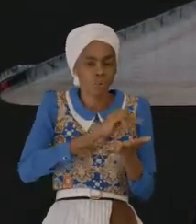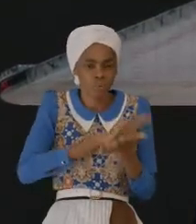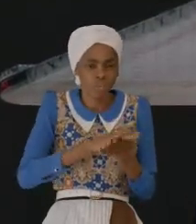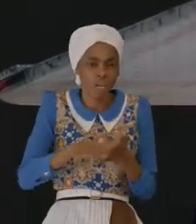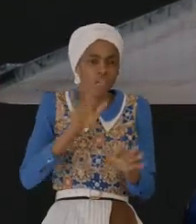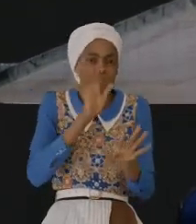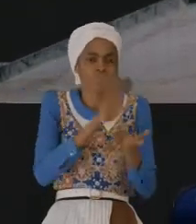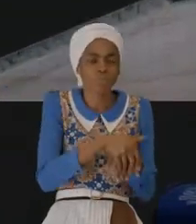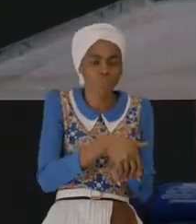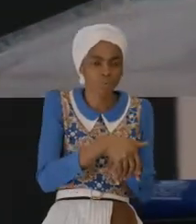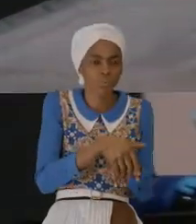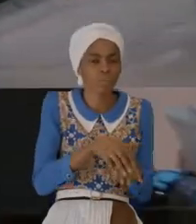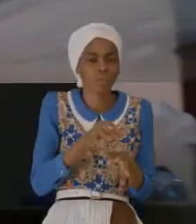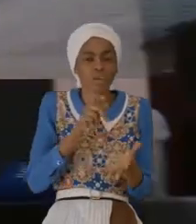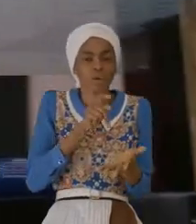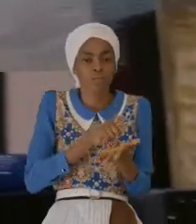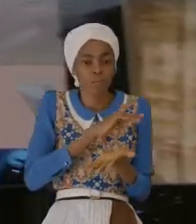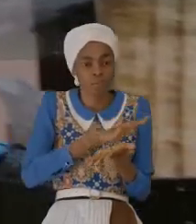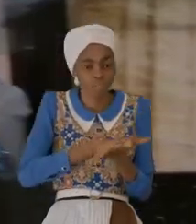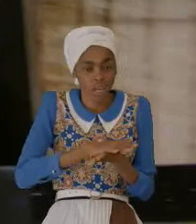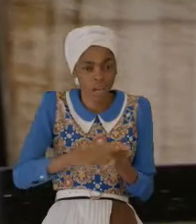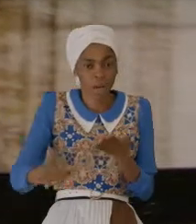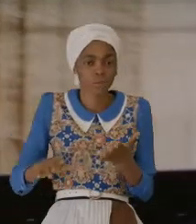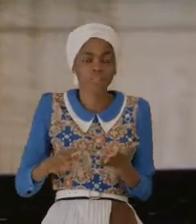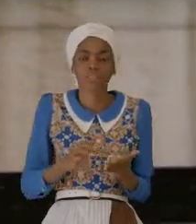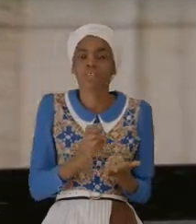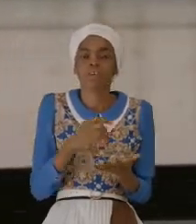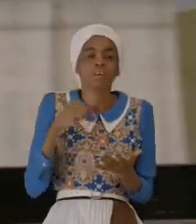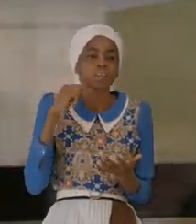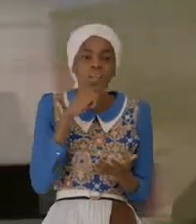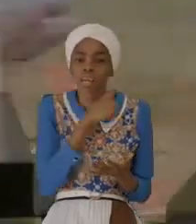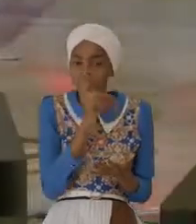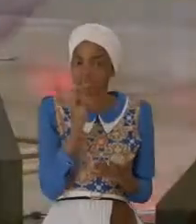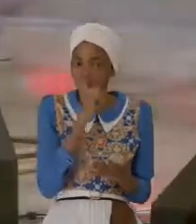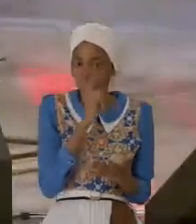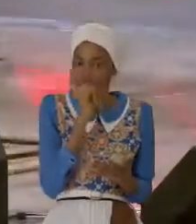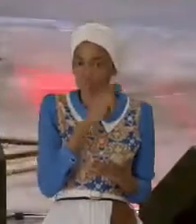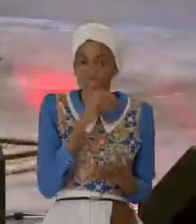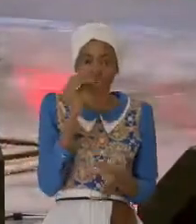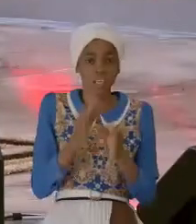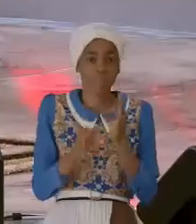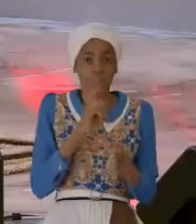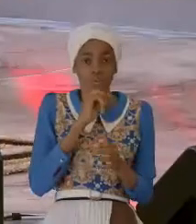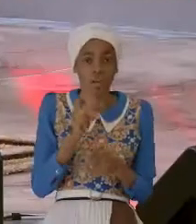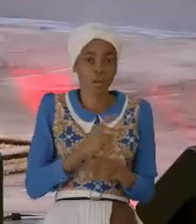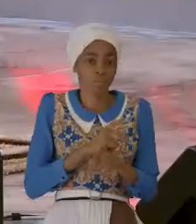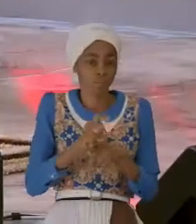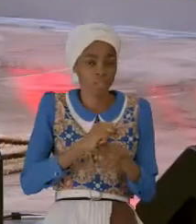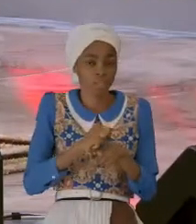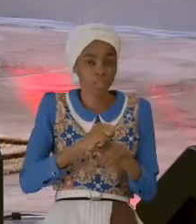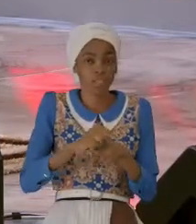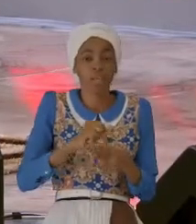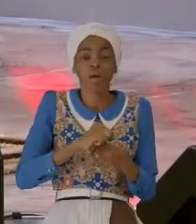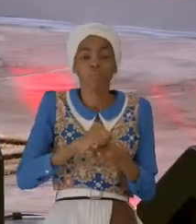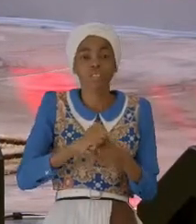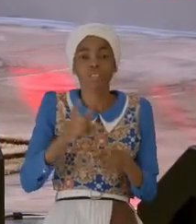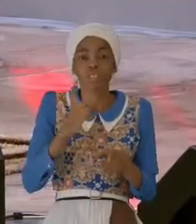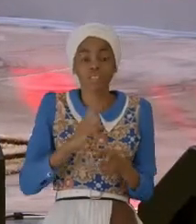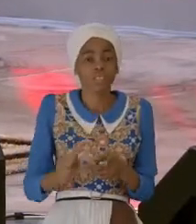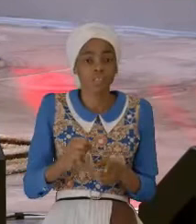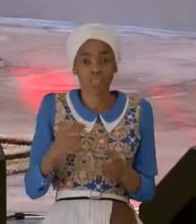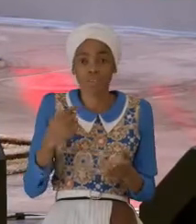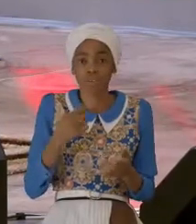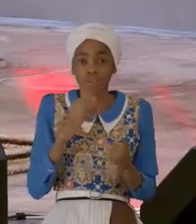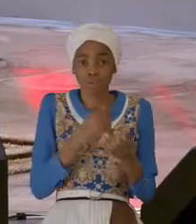if you're practicing a gas full of love and then the leaven of anger is